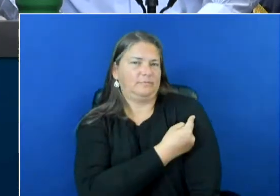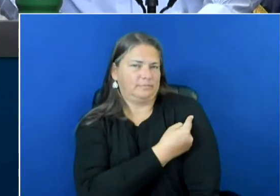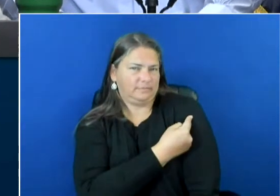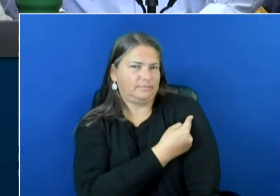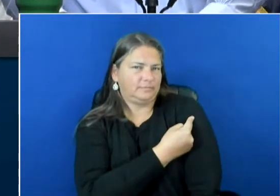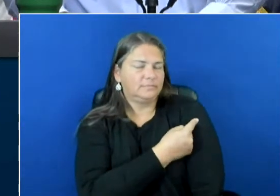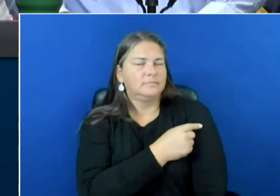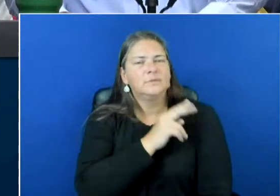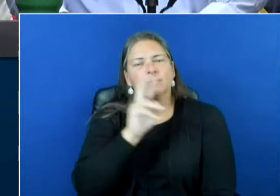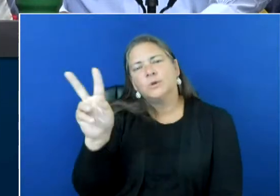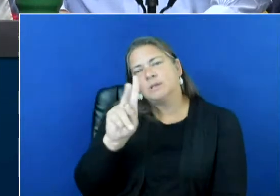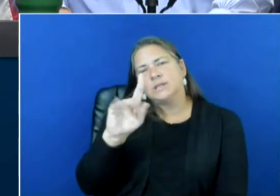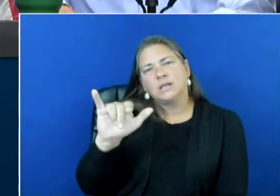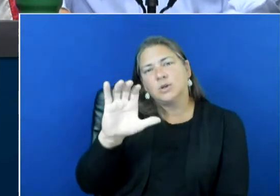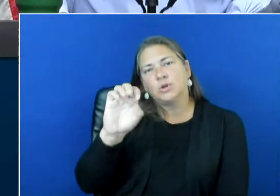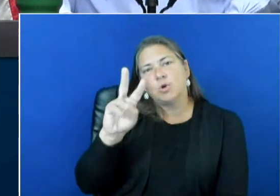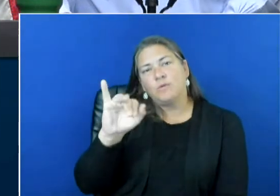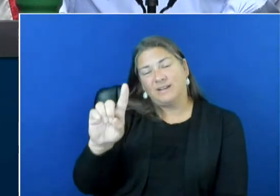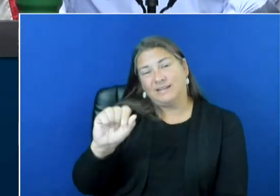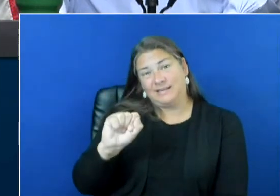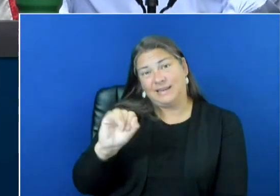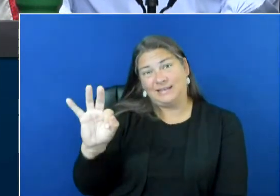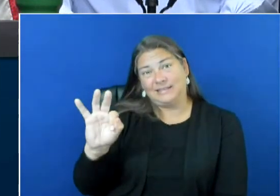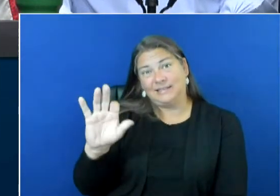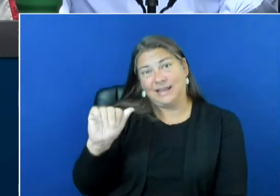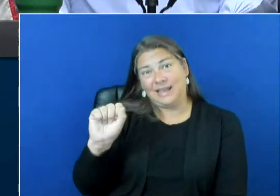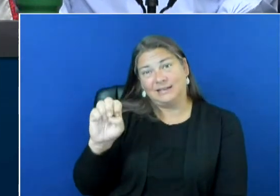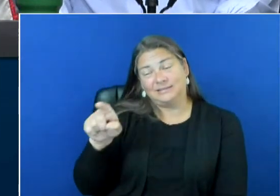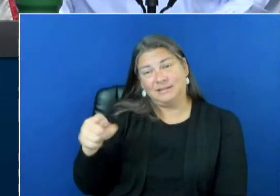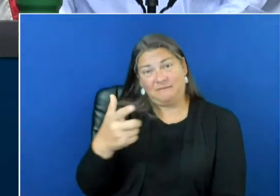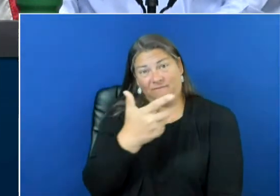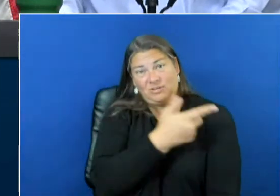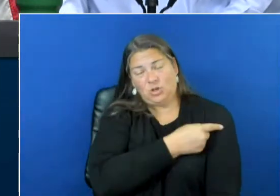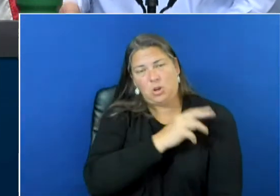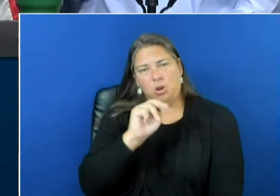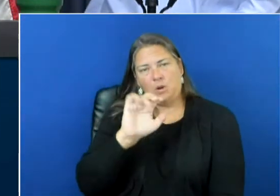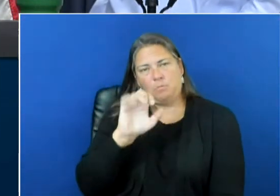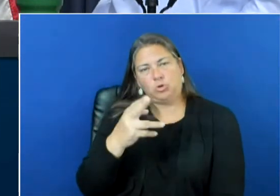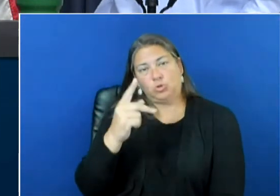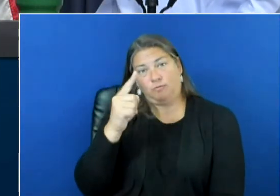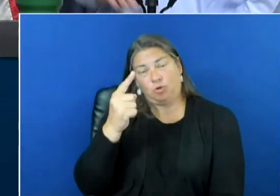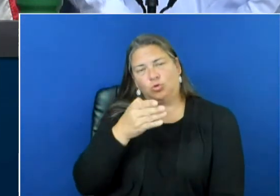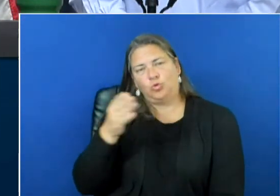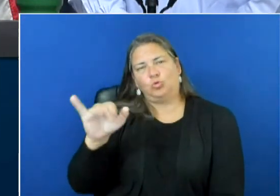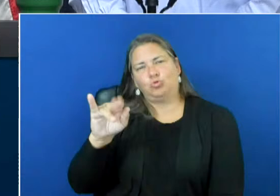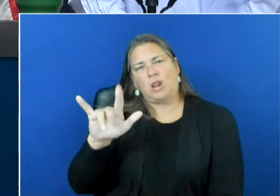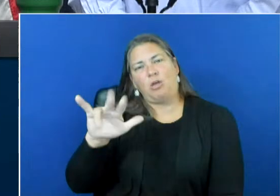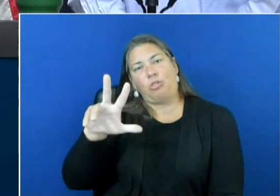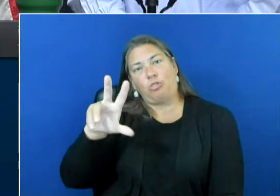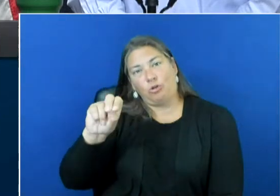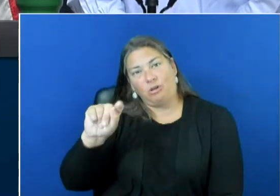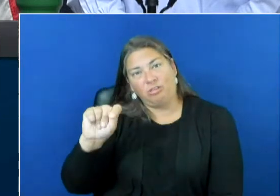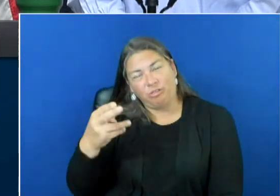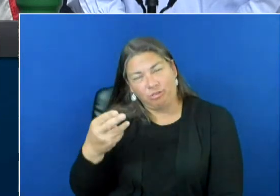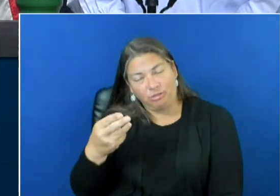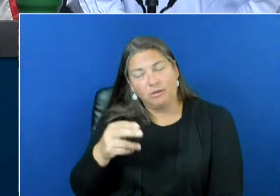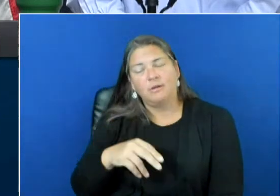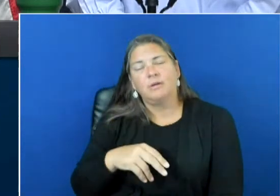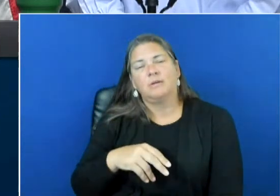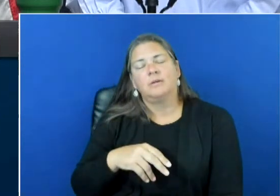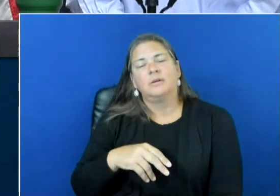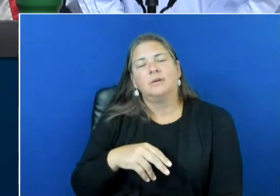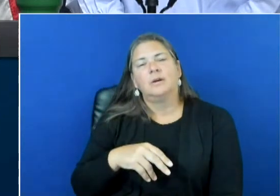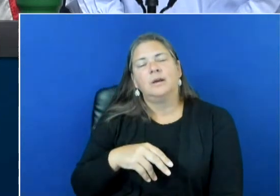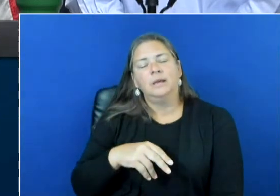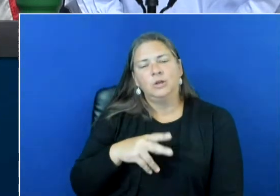Kentucky COVID-19 cases and vaccinations March 1 through July 30th, which of course we show. Look at